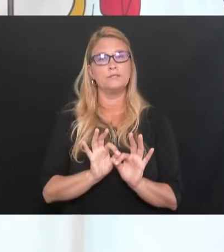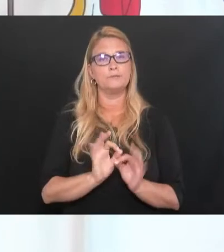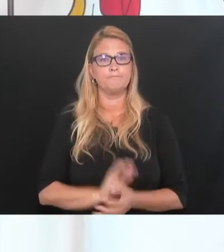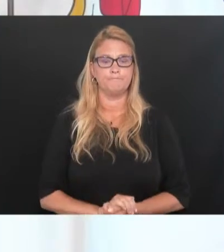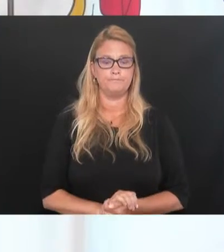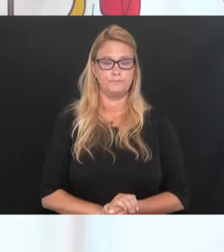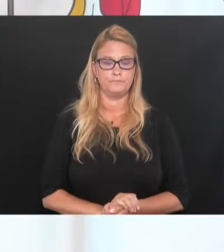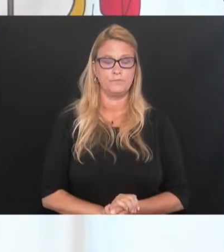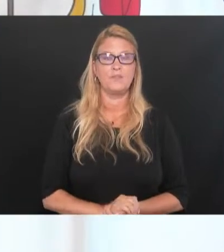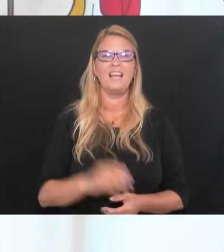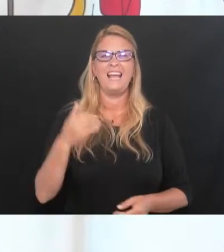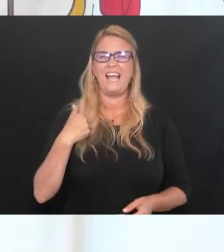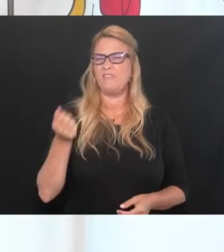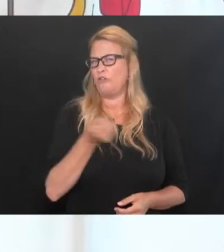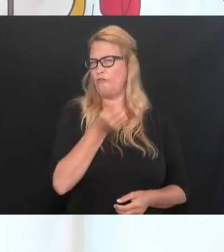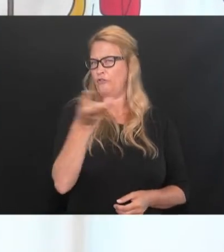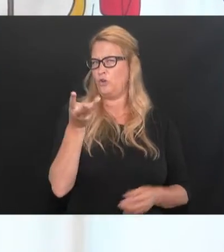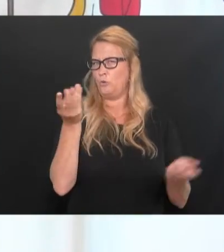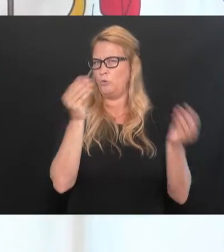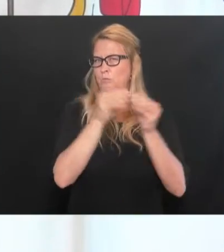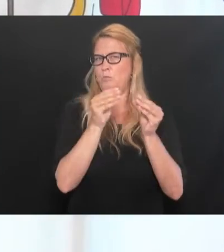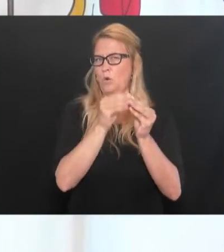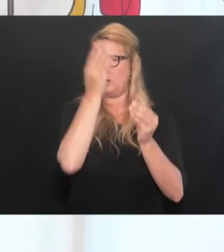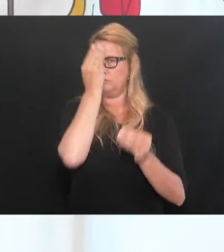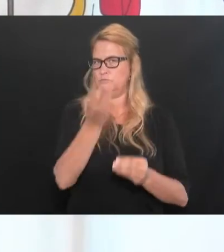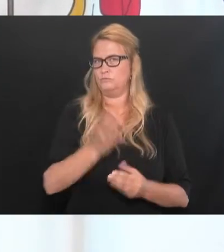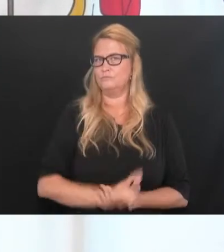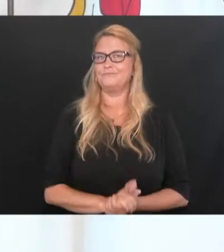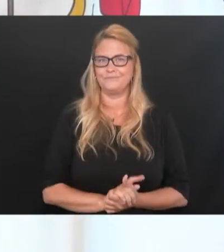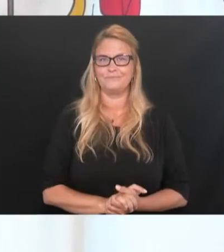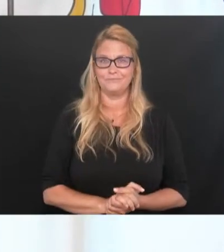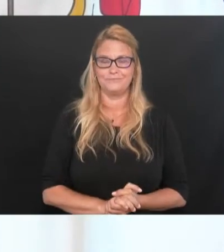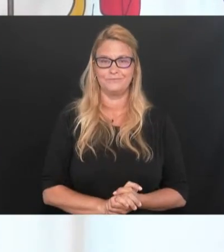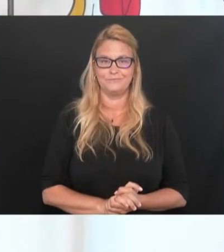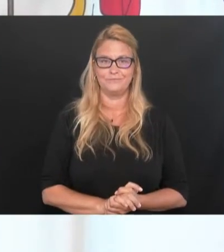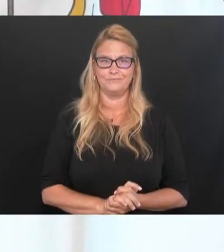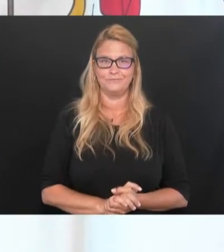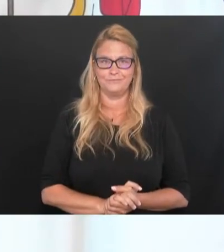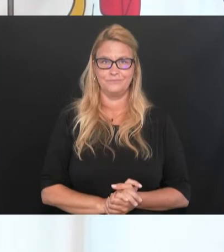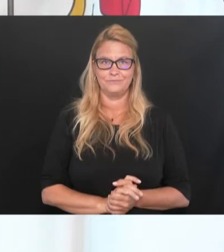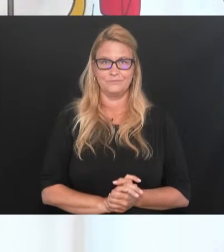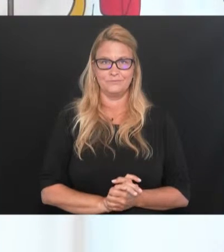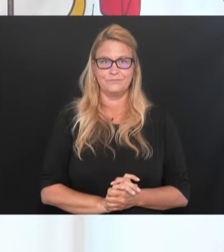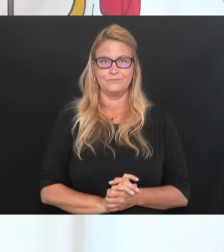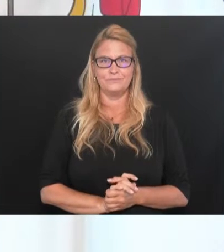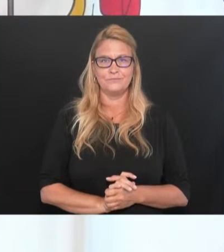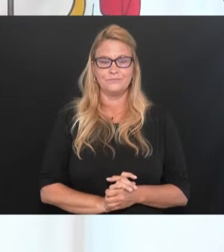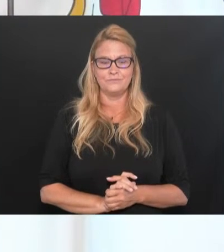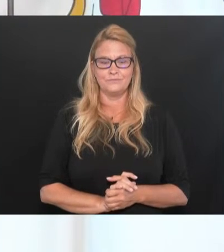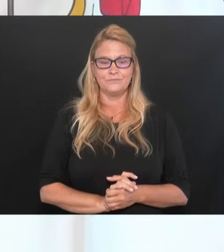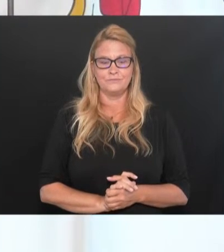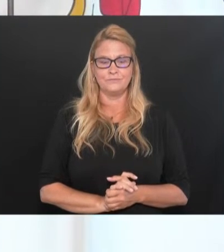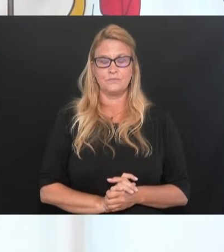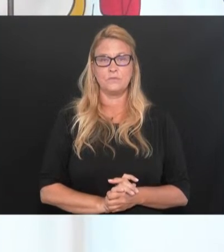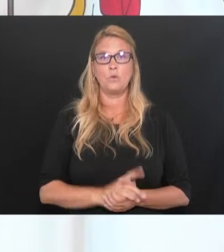Now, I got a couple other things here that I want to go through that, you know, one of them is a